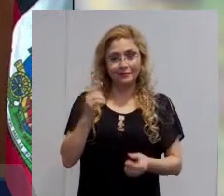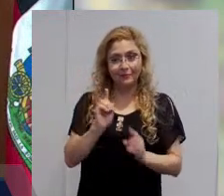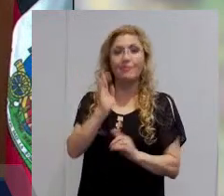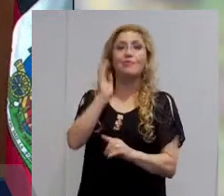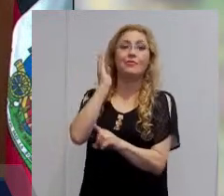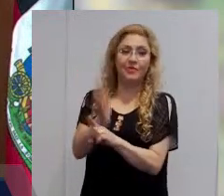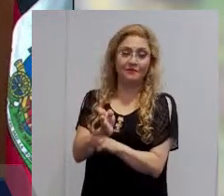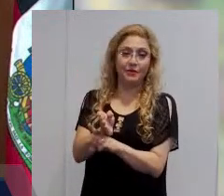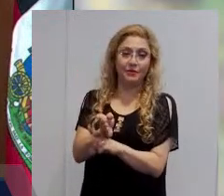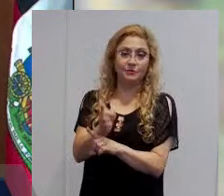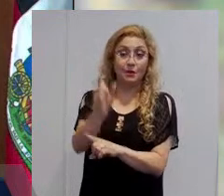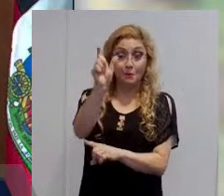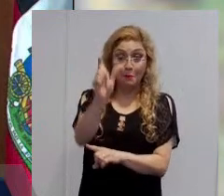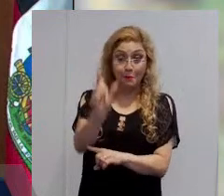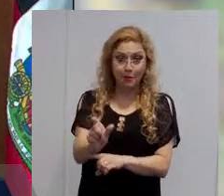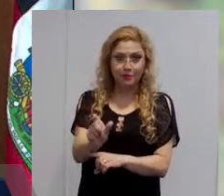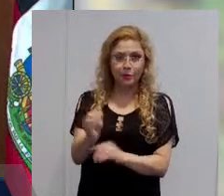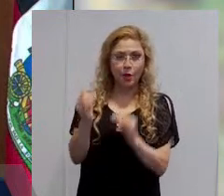way.